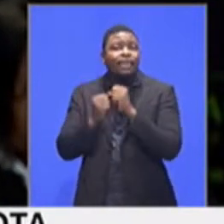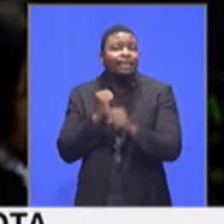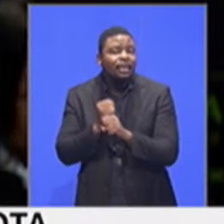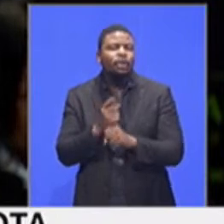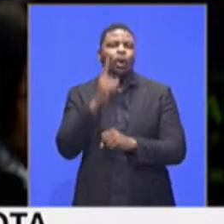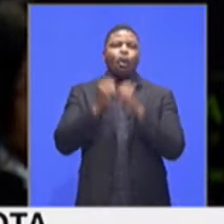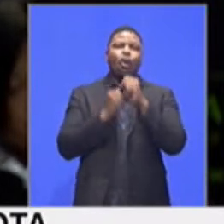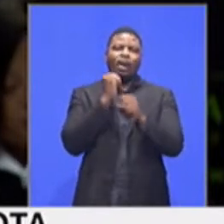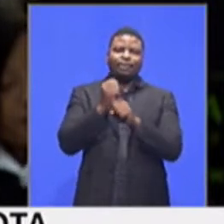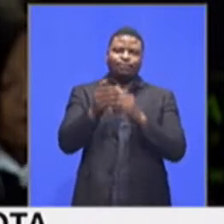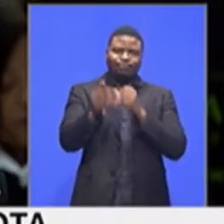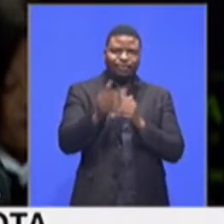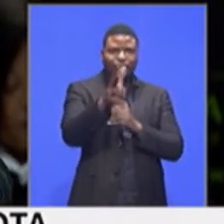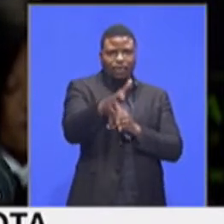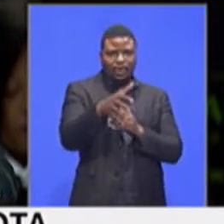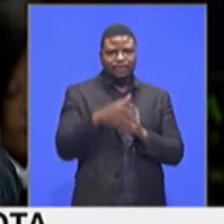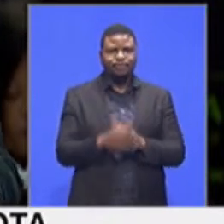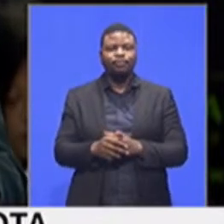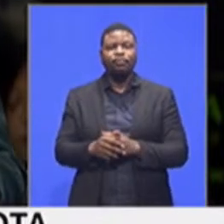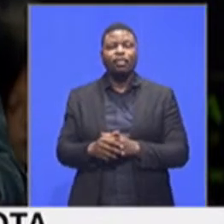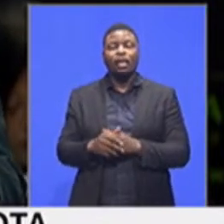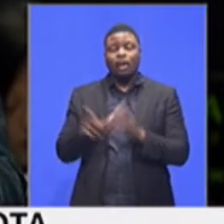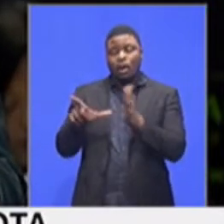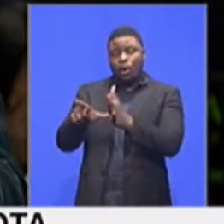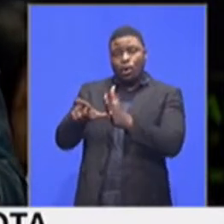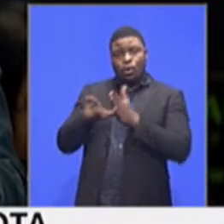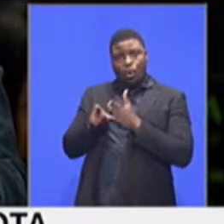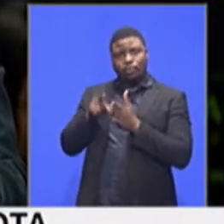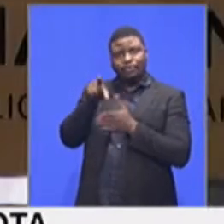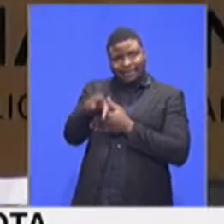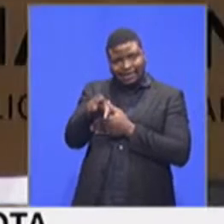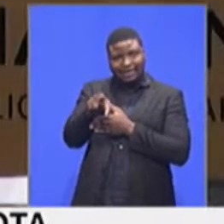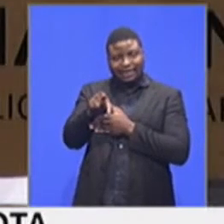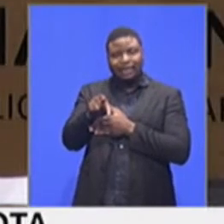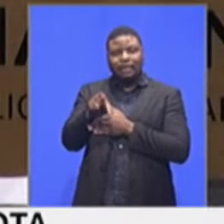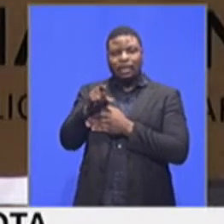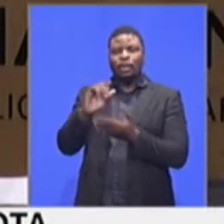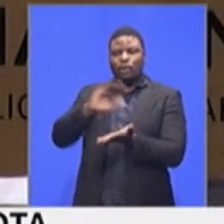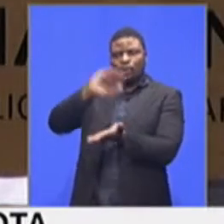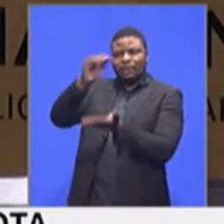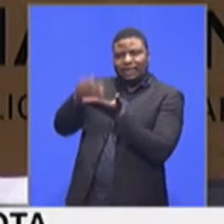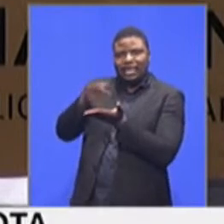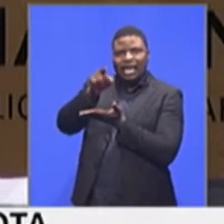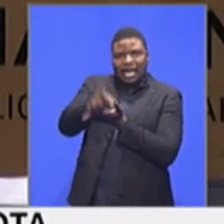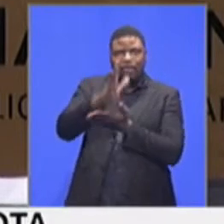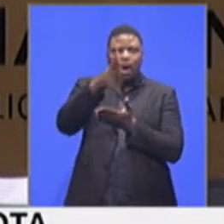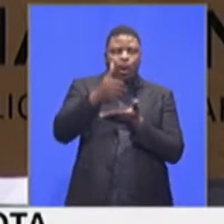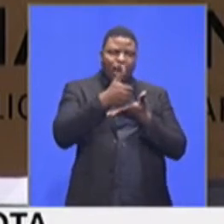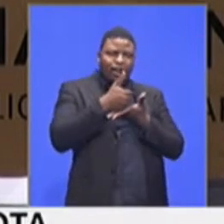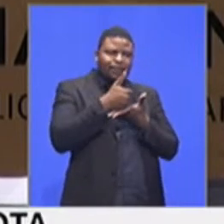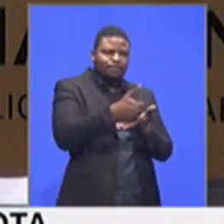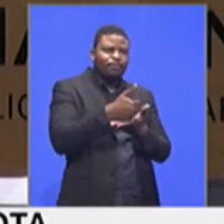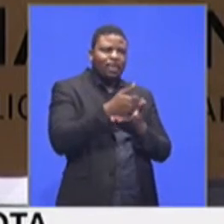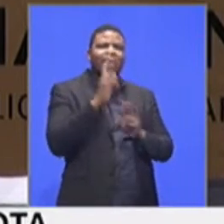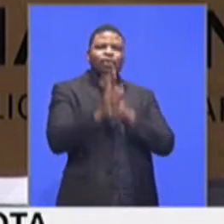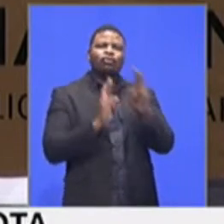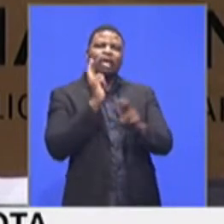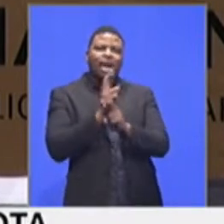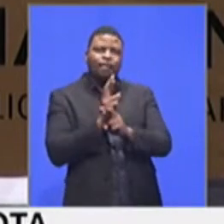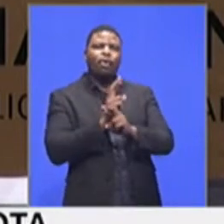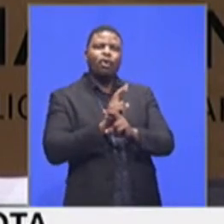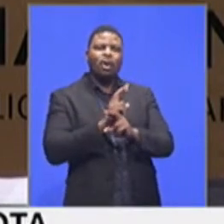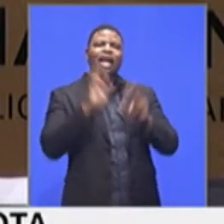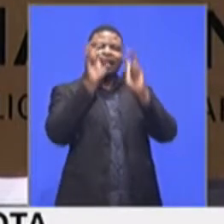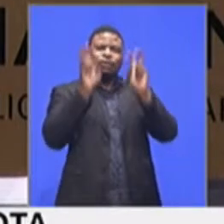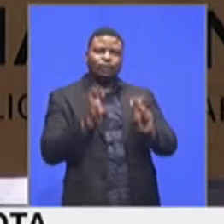Changes to the bounce back loan guarantee scheme are also proposed to incentivize renewable energy,